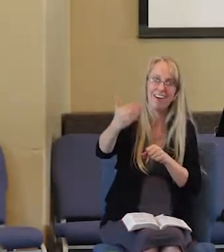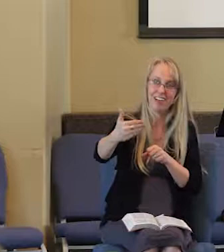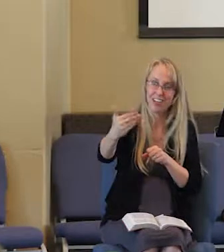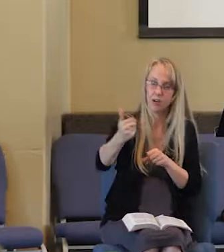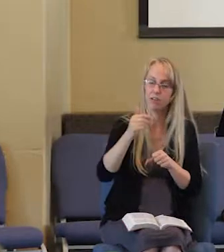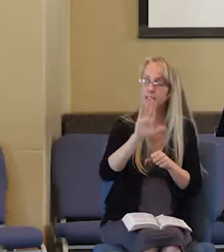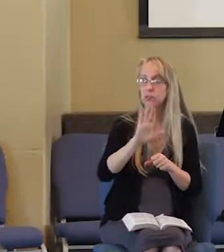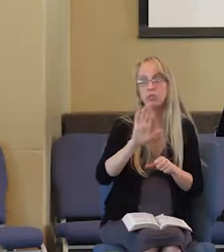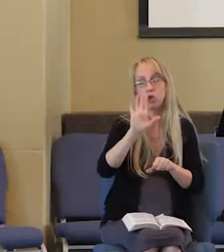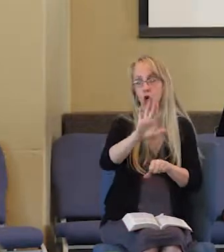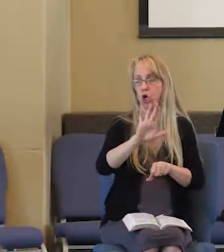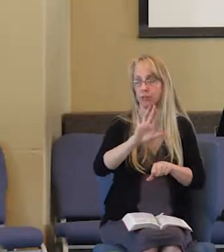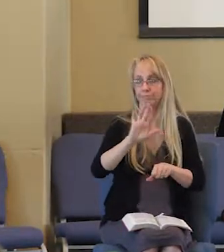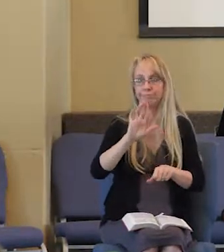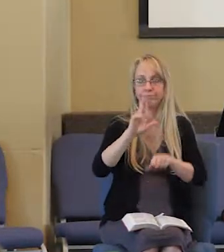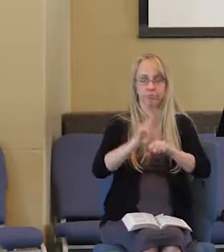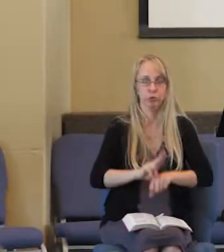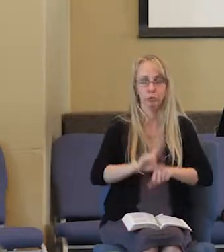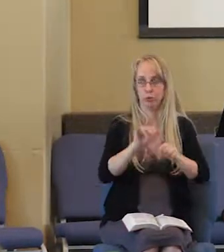for her.